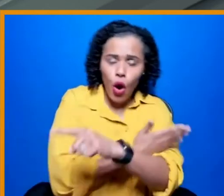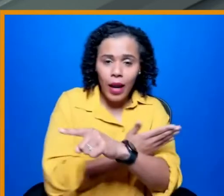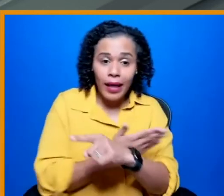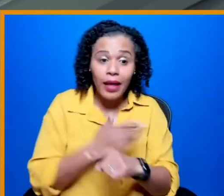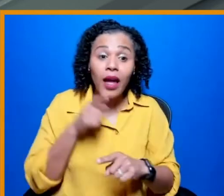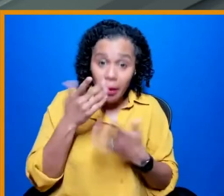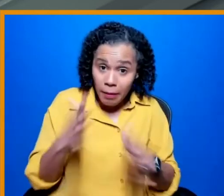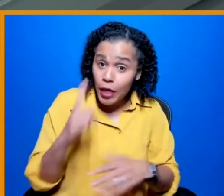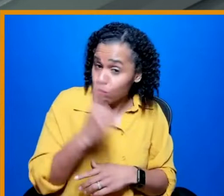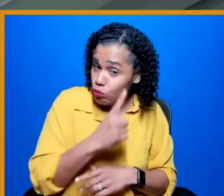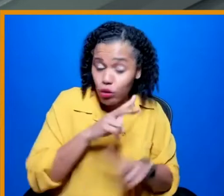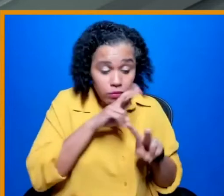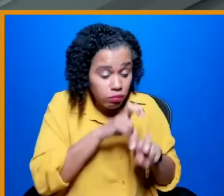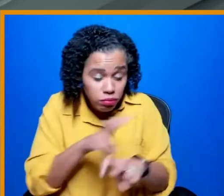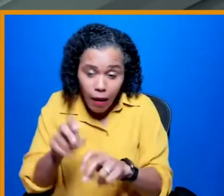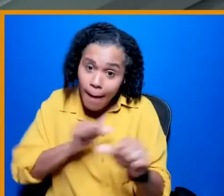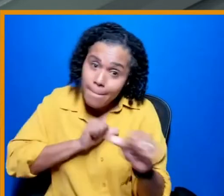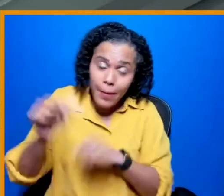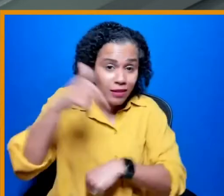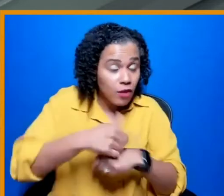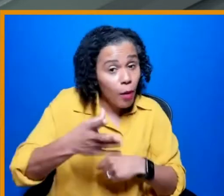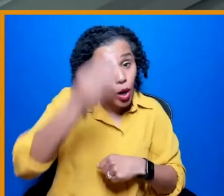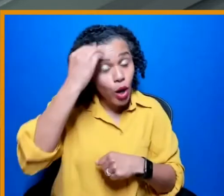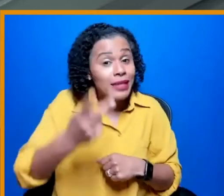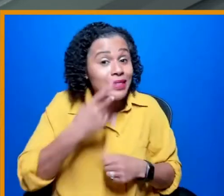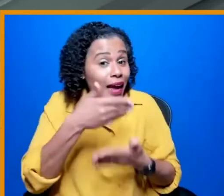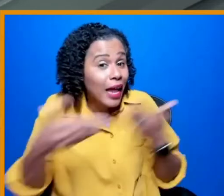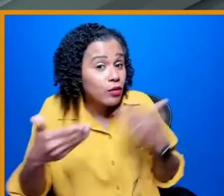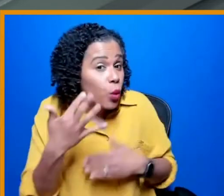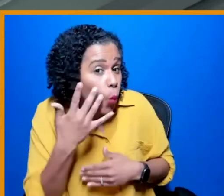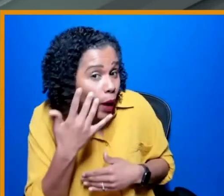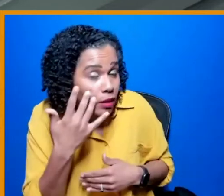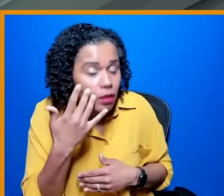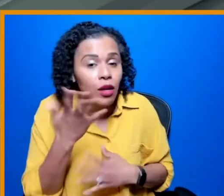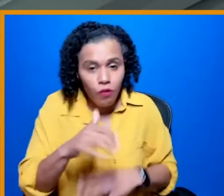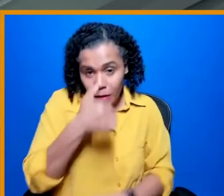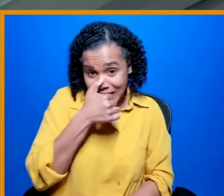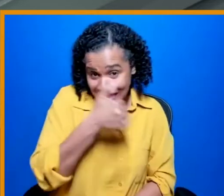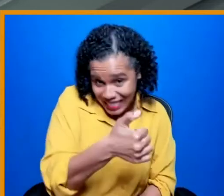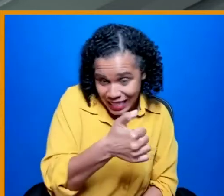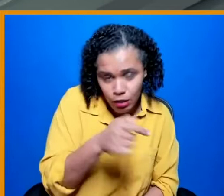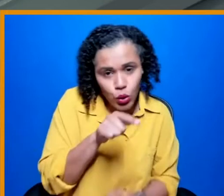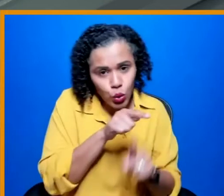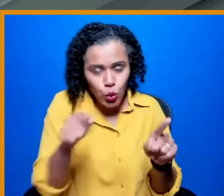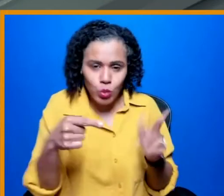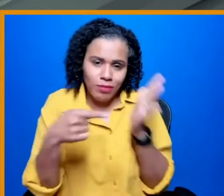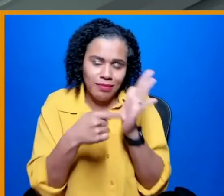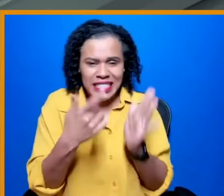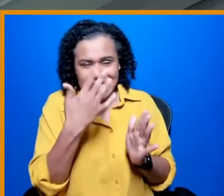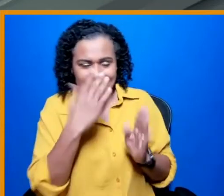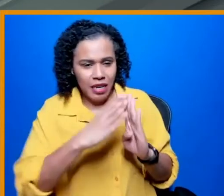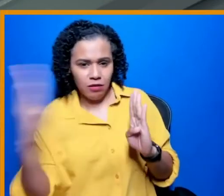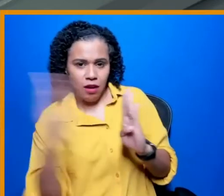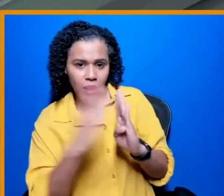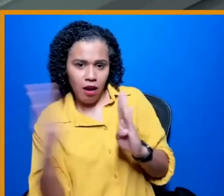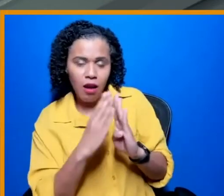suggests that the best time to learn a second language is during the ages of 6 to puberty. I totally agree. And my hearing family